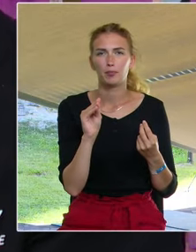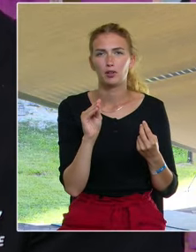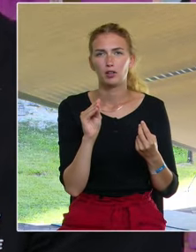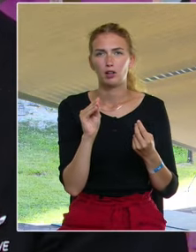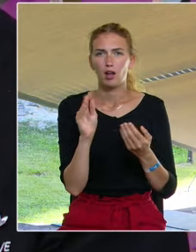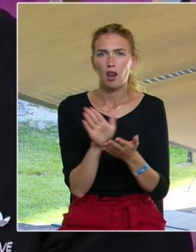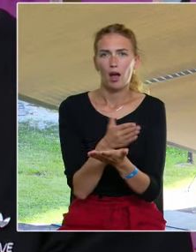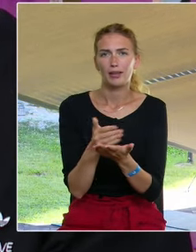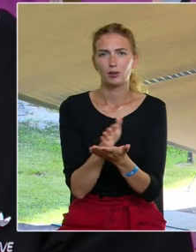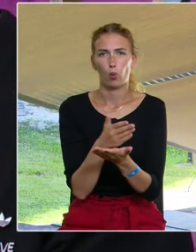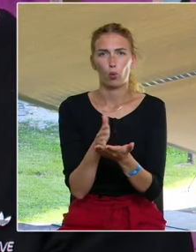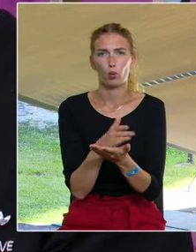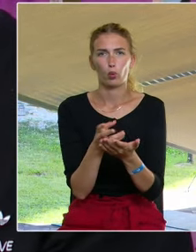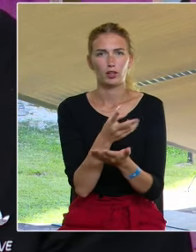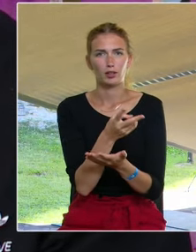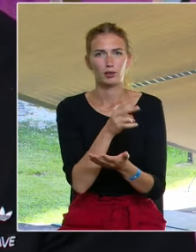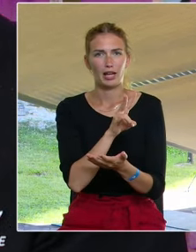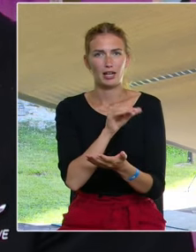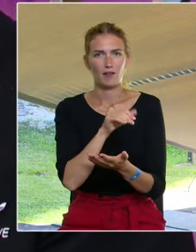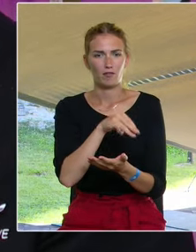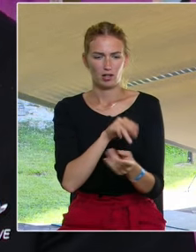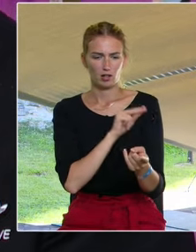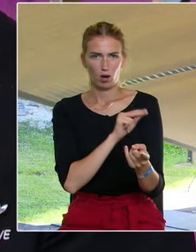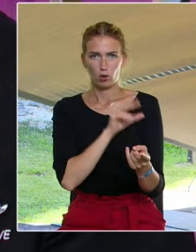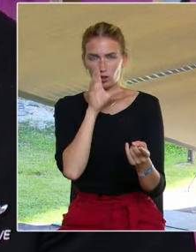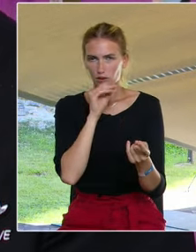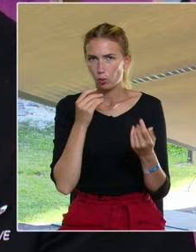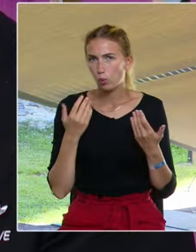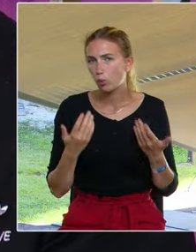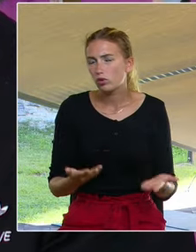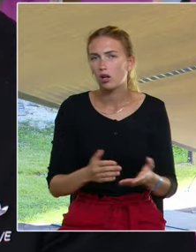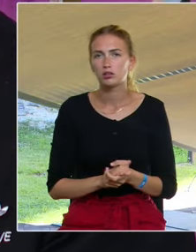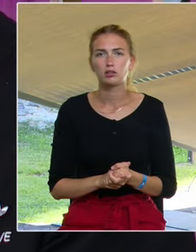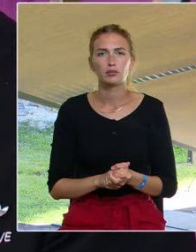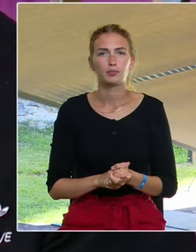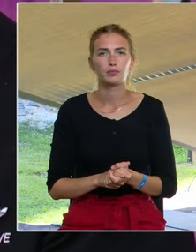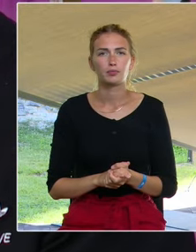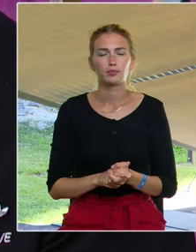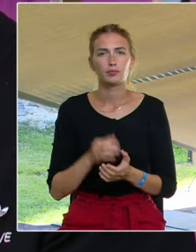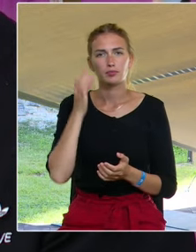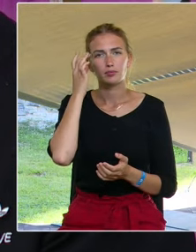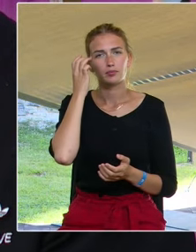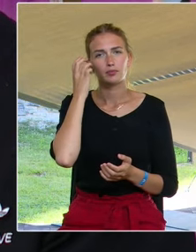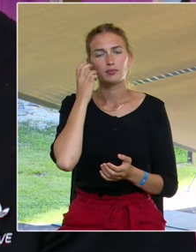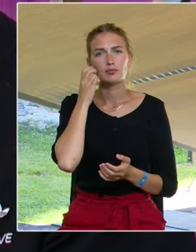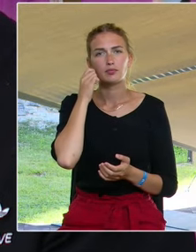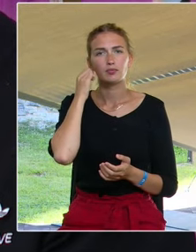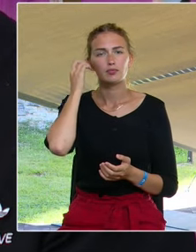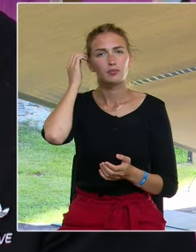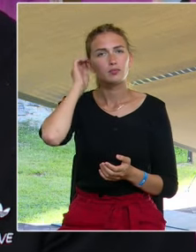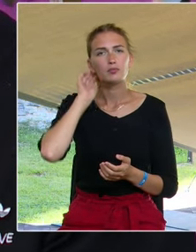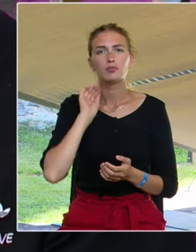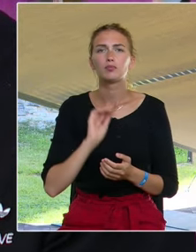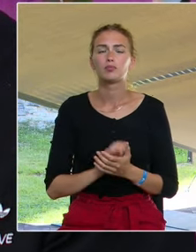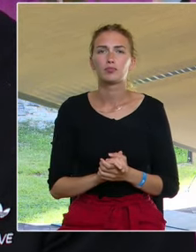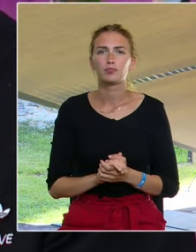way of using this distribution format. And well, art made a natural kind of like